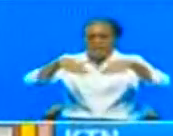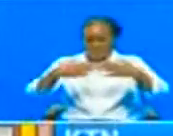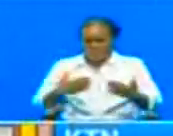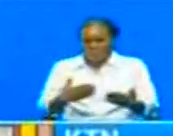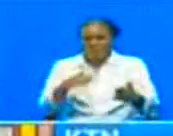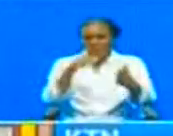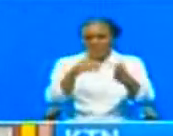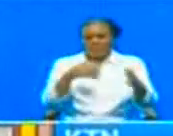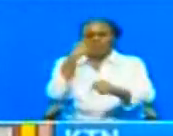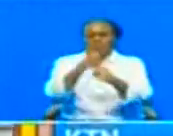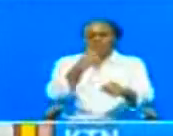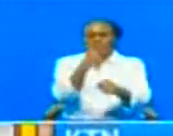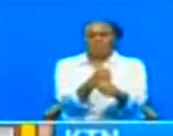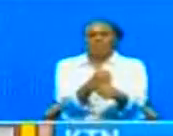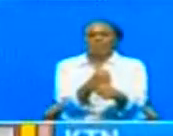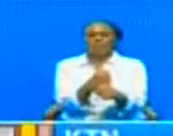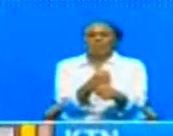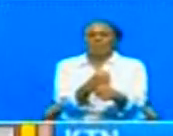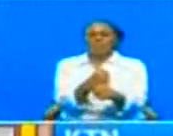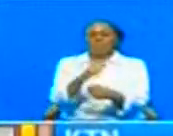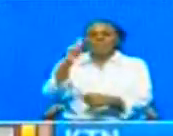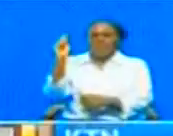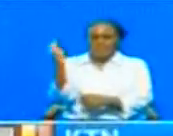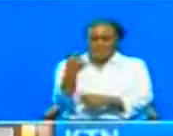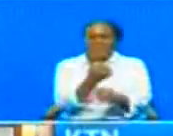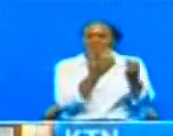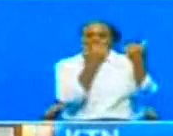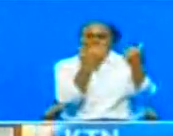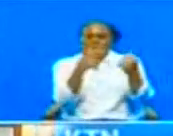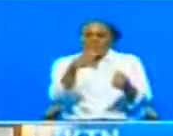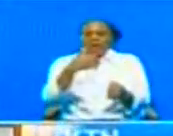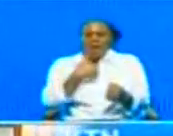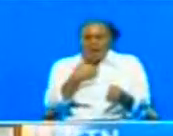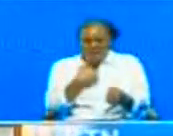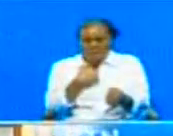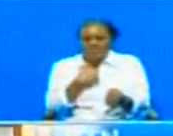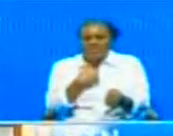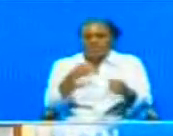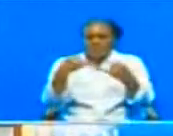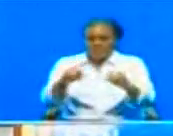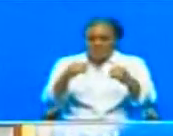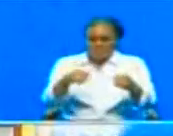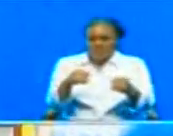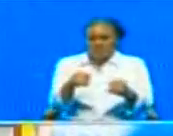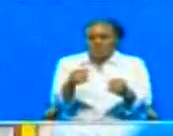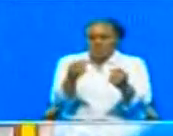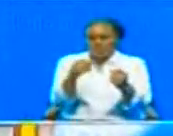squabbles affecting the operations. And KMSF hopes they will avoid that path as they try to entice